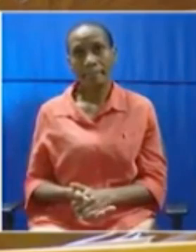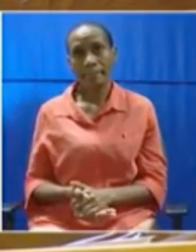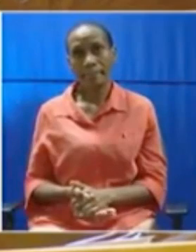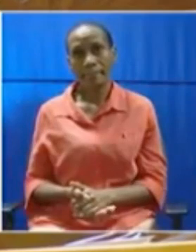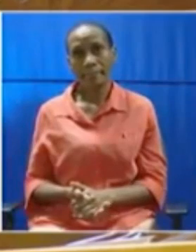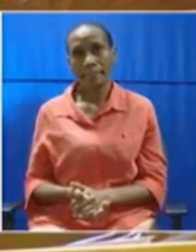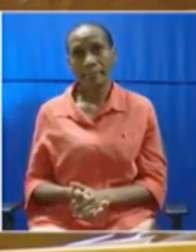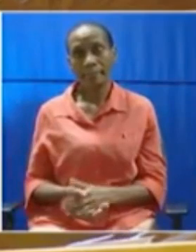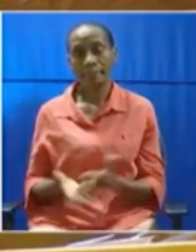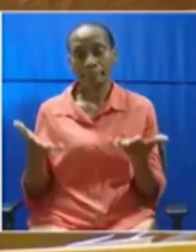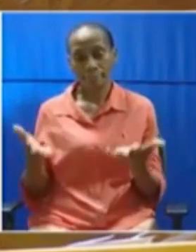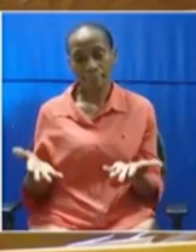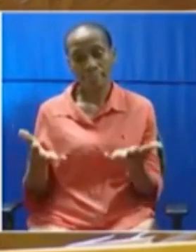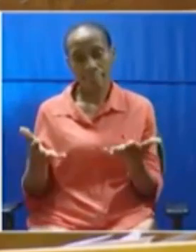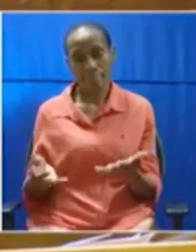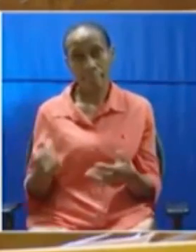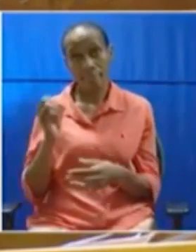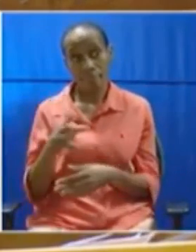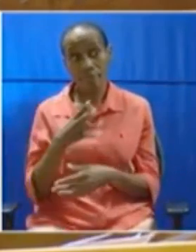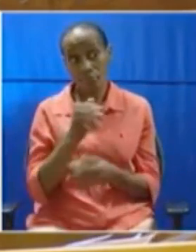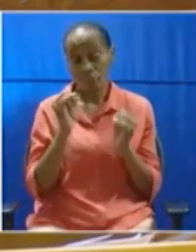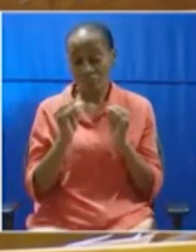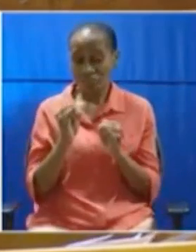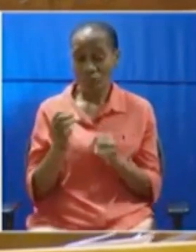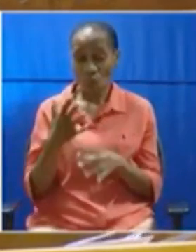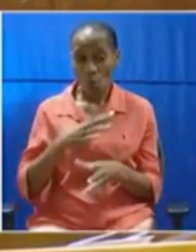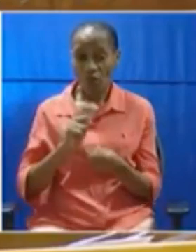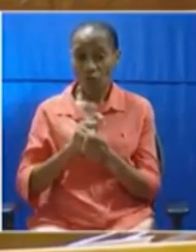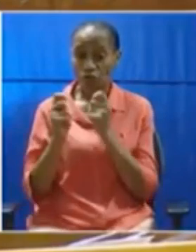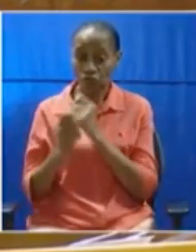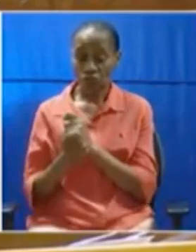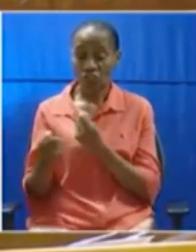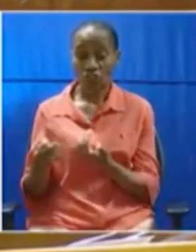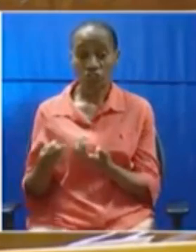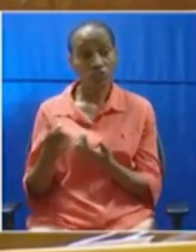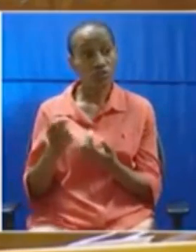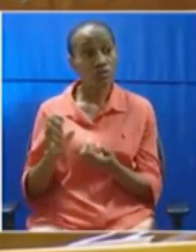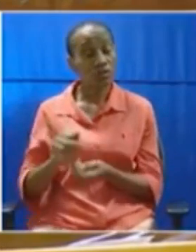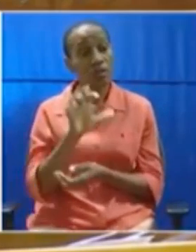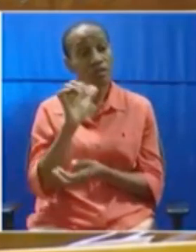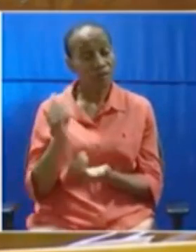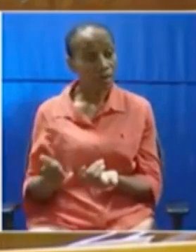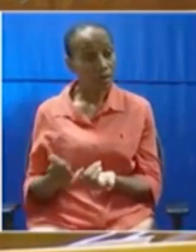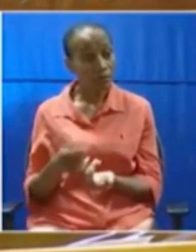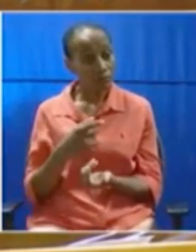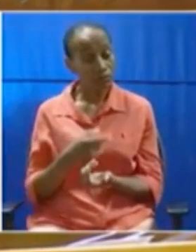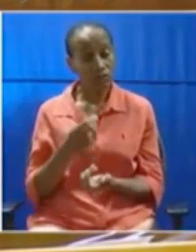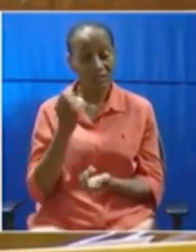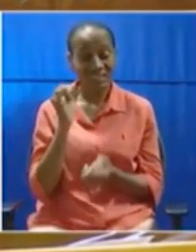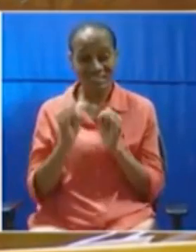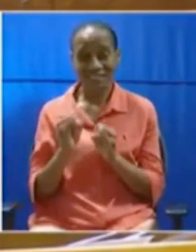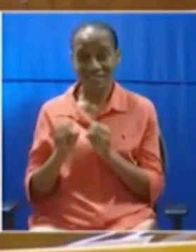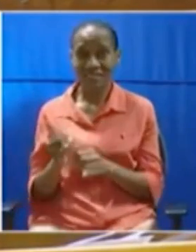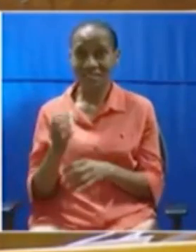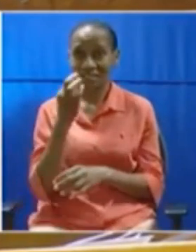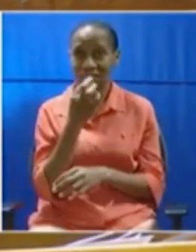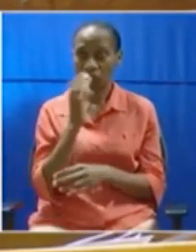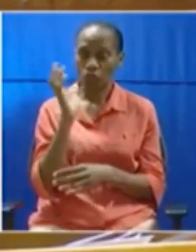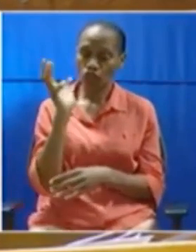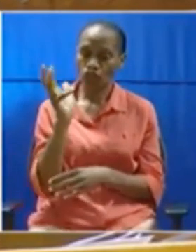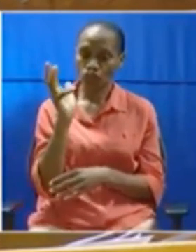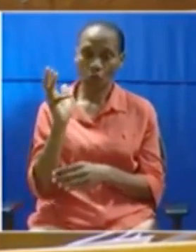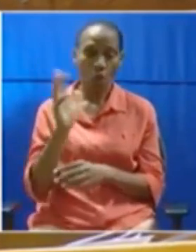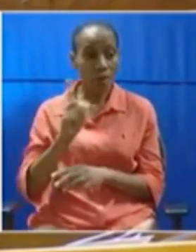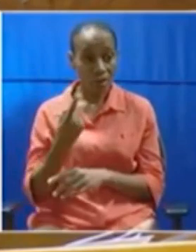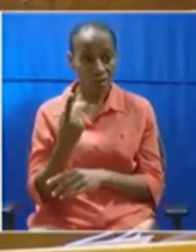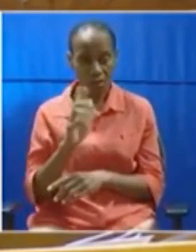So, Mr. President, if you are serious about making a difference in our country, if you are serious about not just the talk,